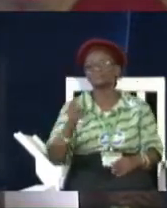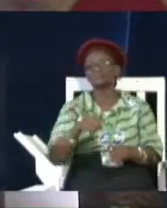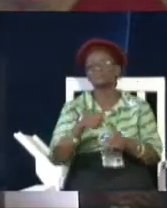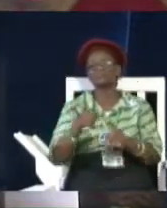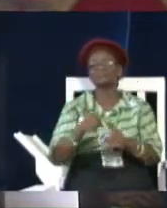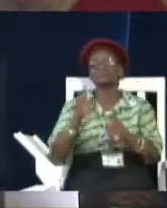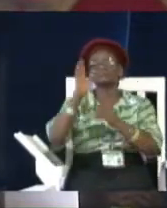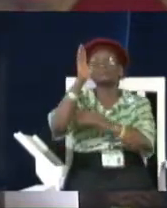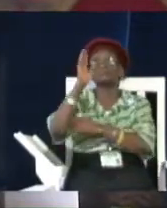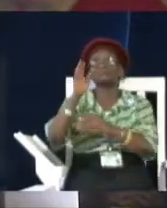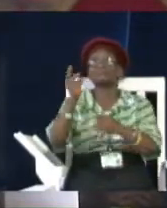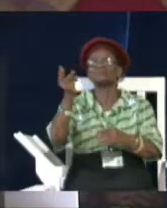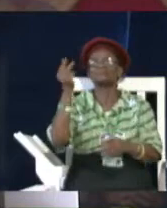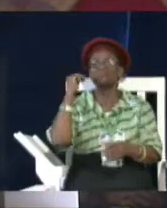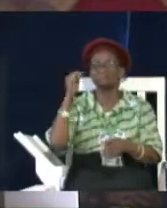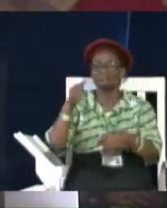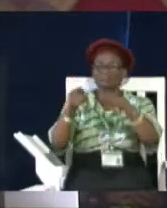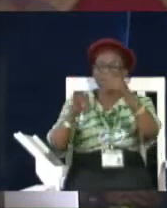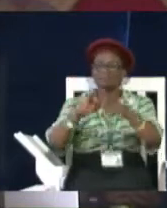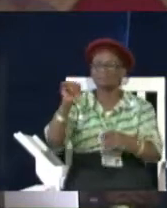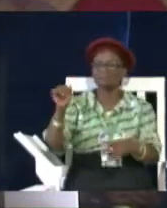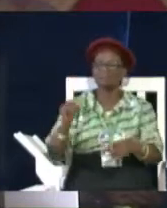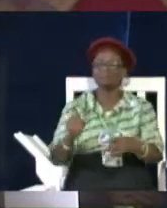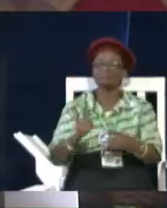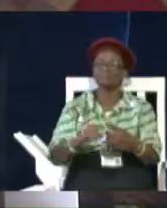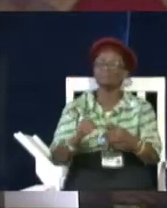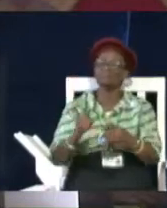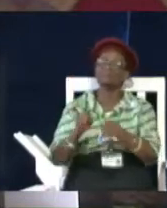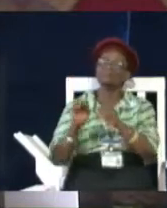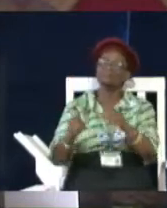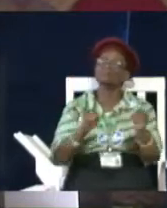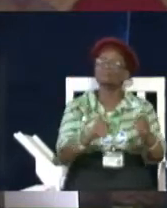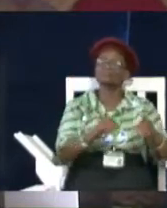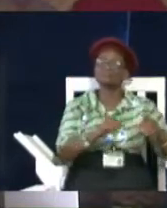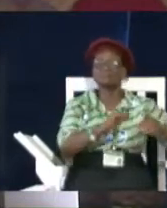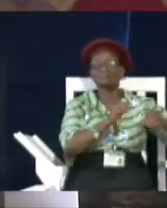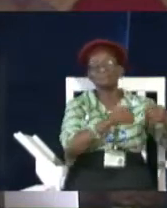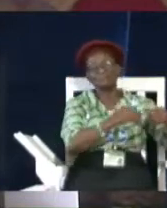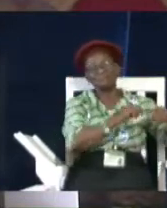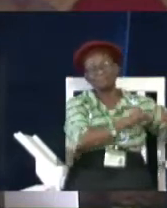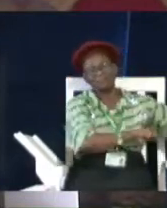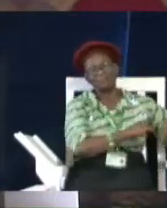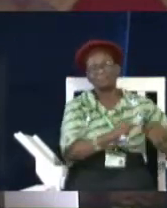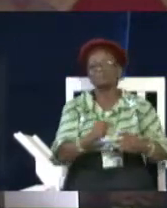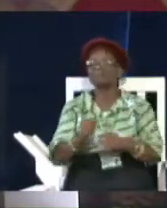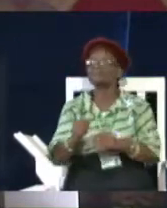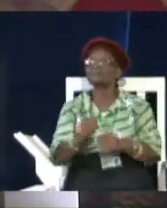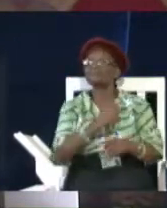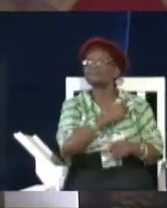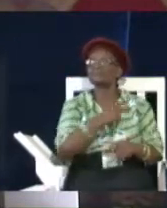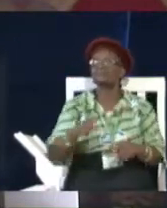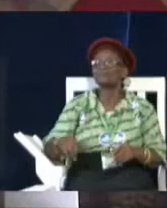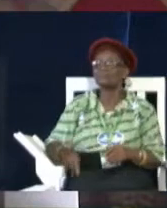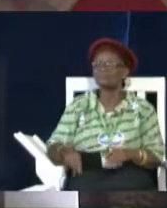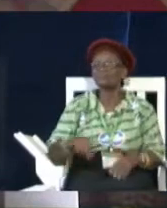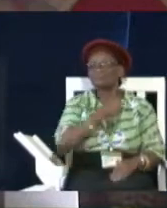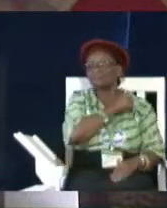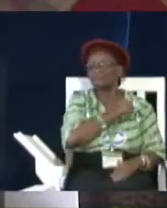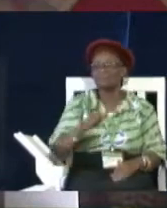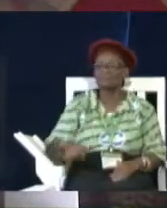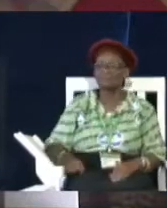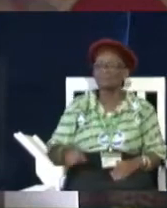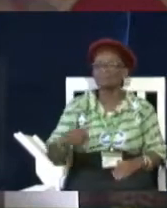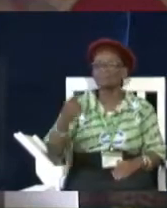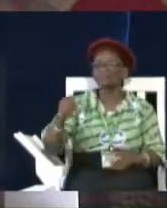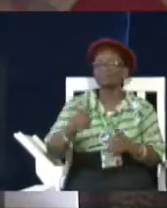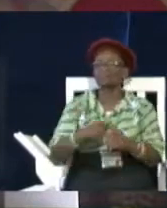was going to set apart King Saul as the first king of